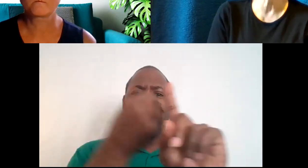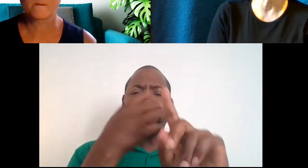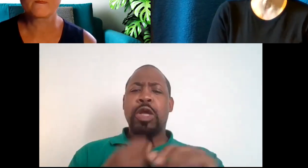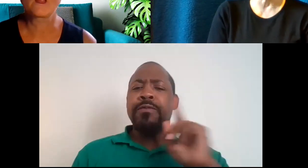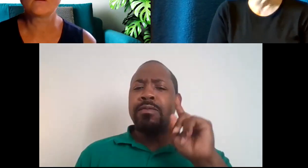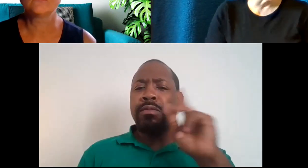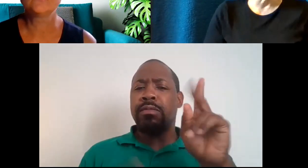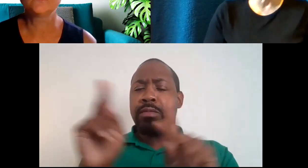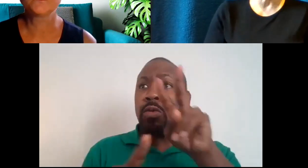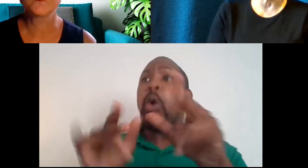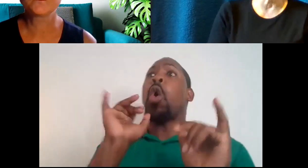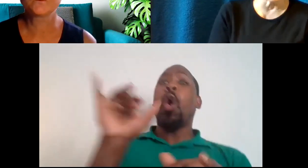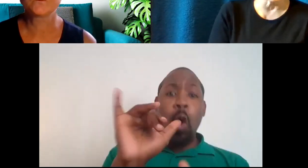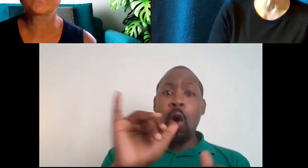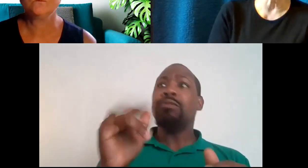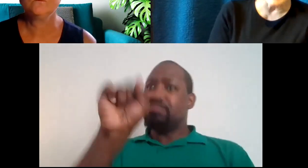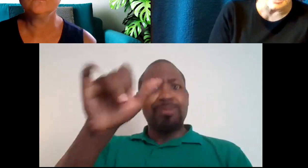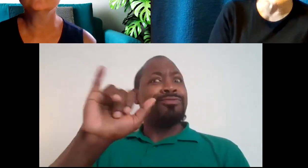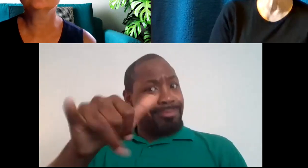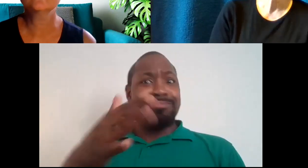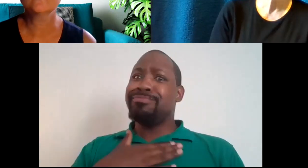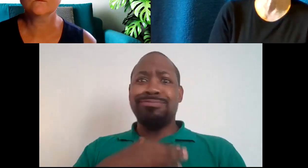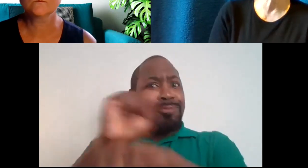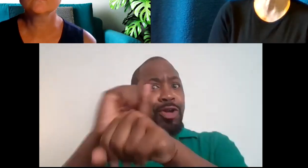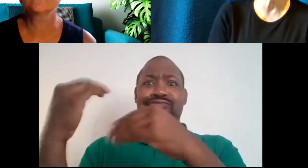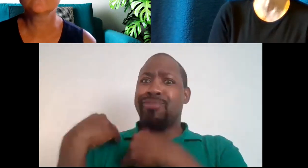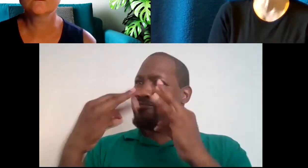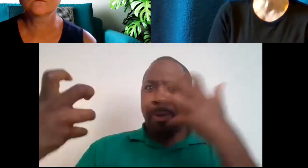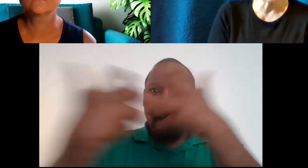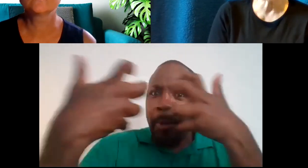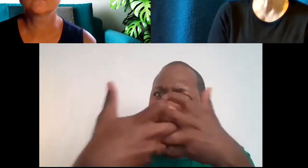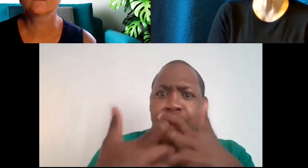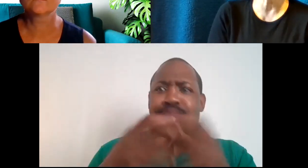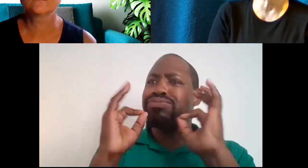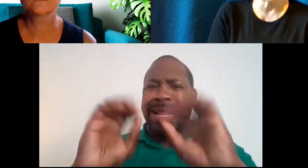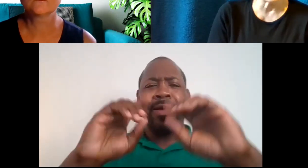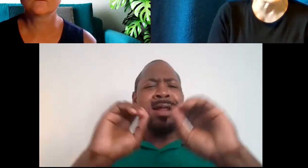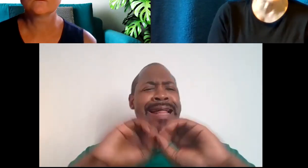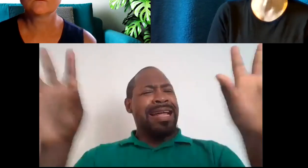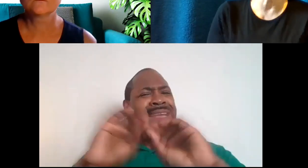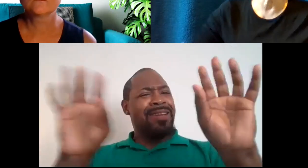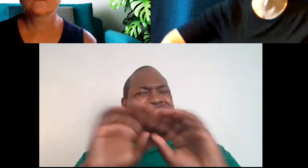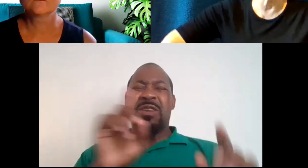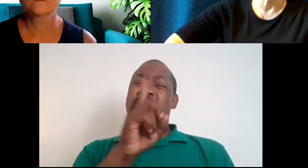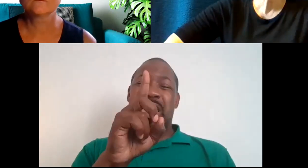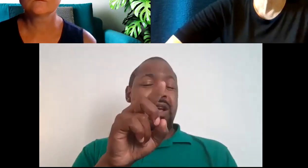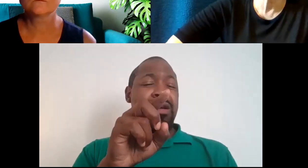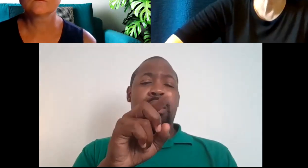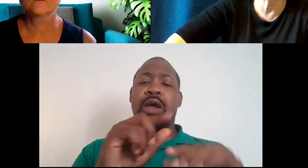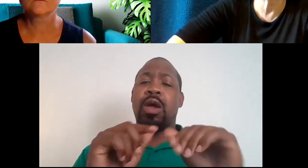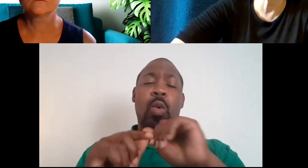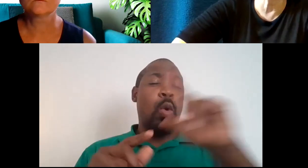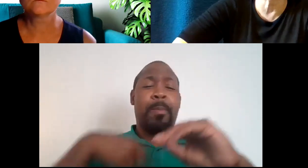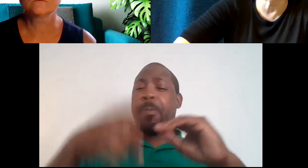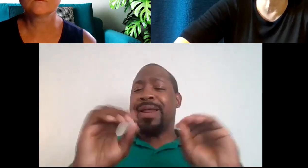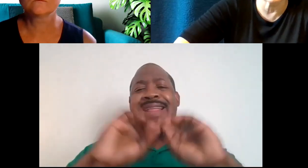want. And so if there's an interpreter there, they can clearly explain, they would understand all the duties, they would know what their responsibilities were, and